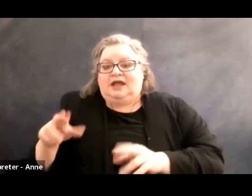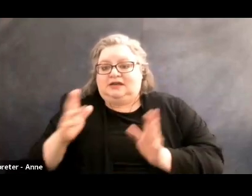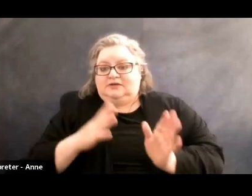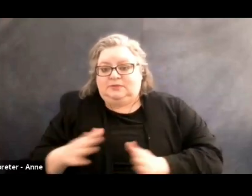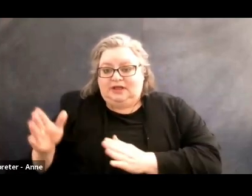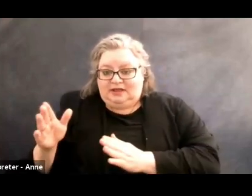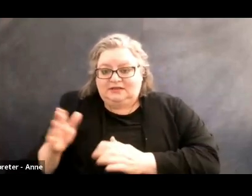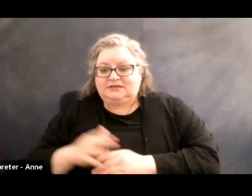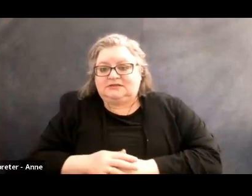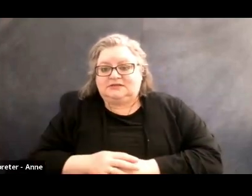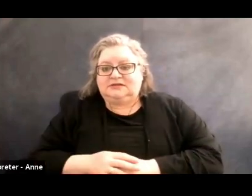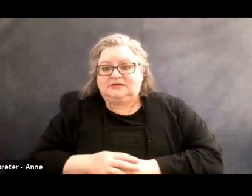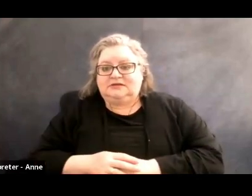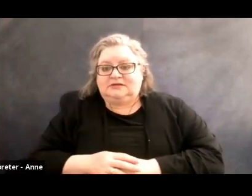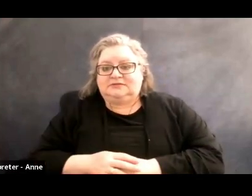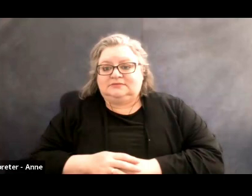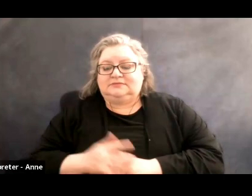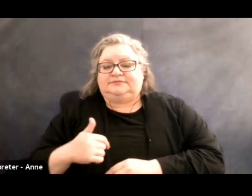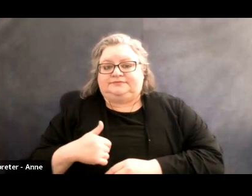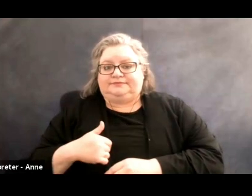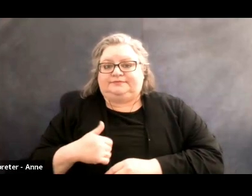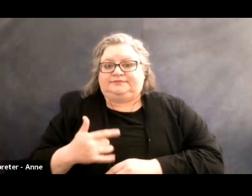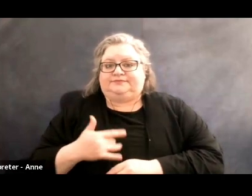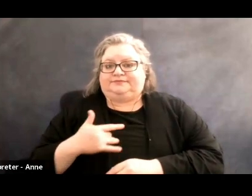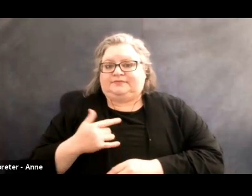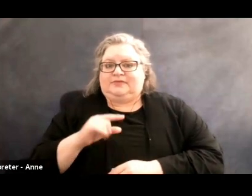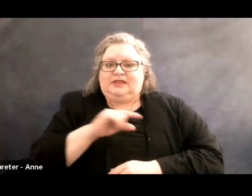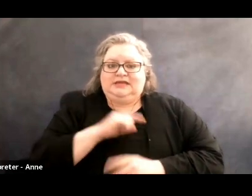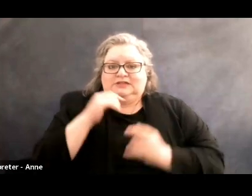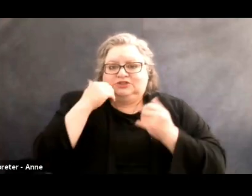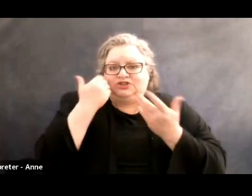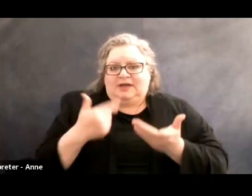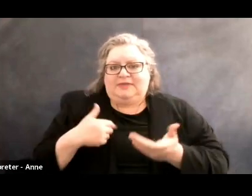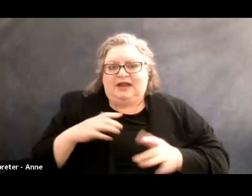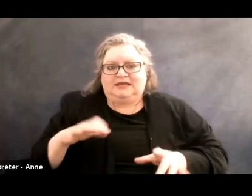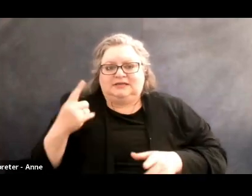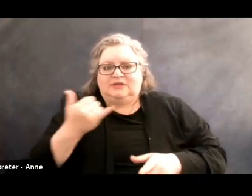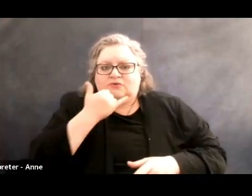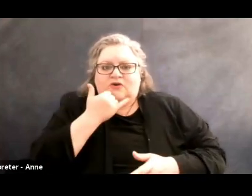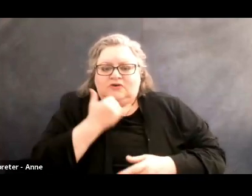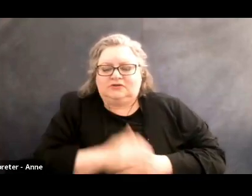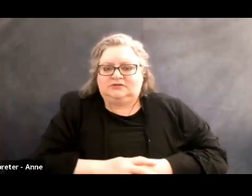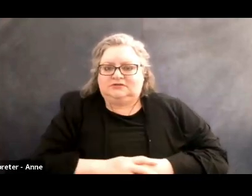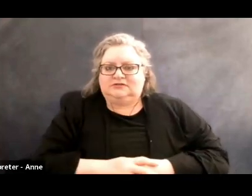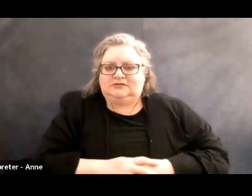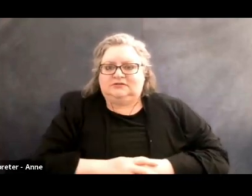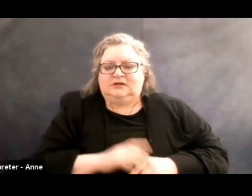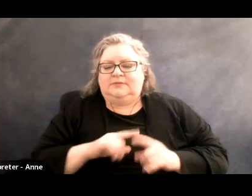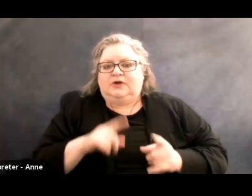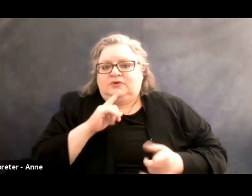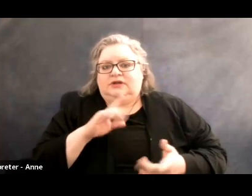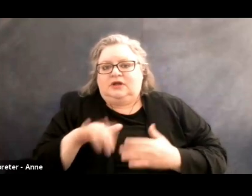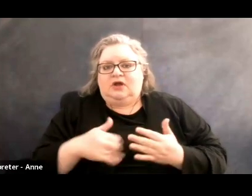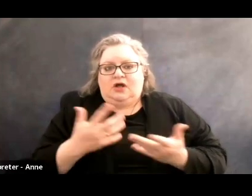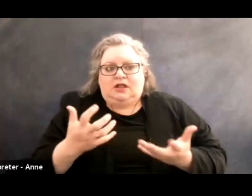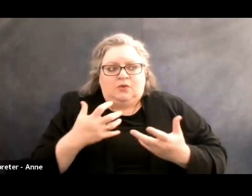plans, I end up feeling guilt and shame that I did something wrong as a parent, when all I'm trying to do is get